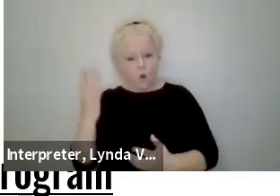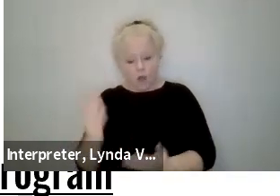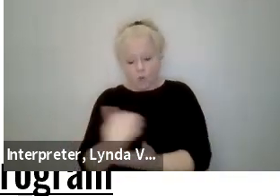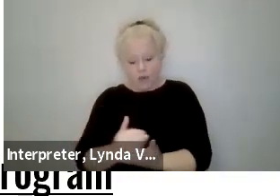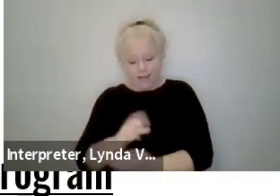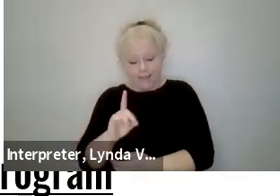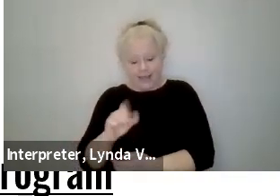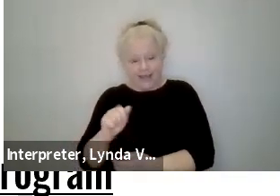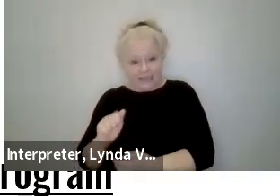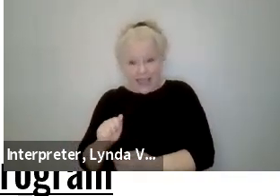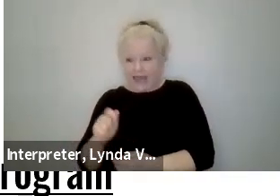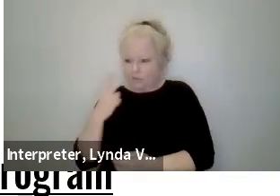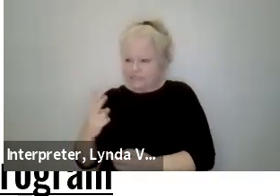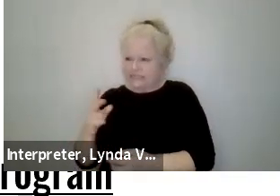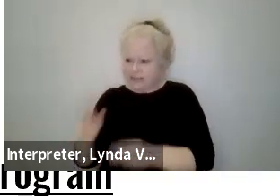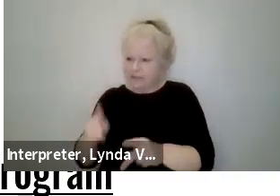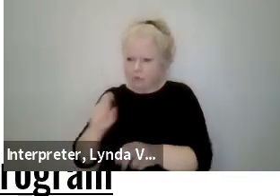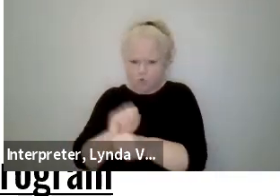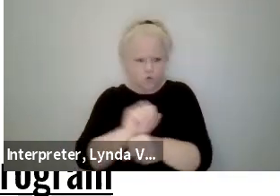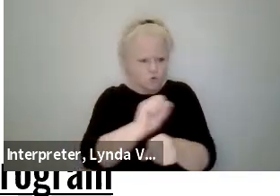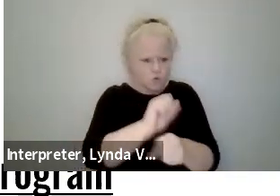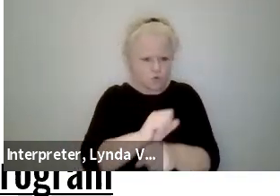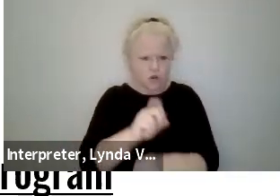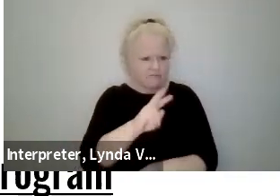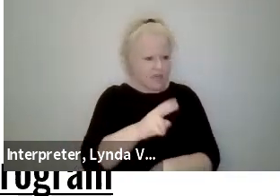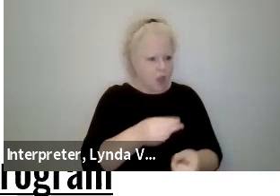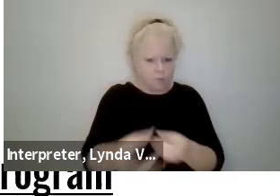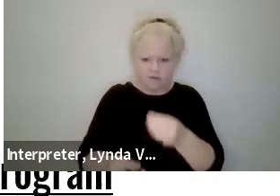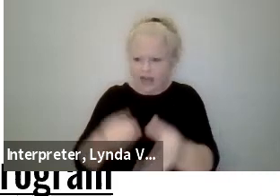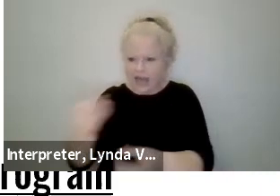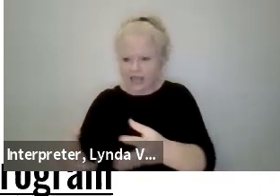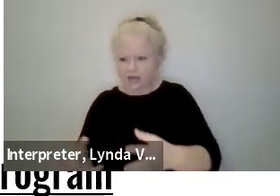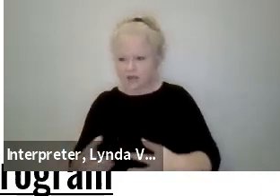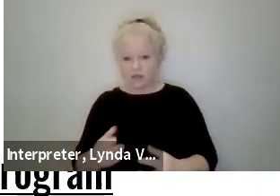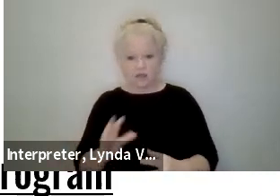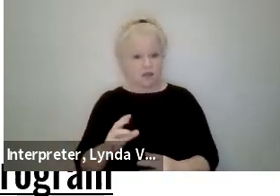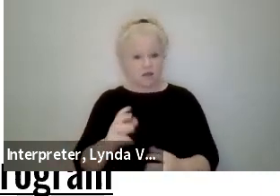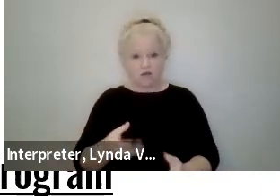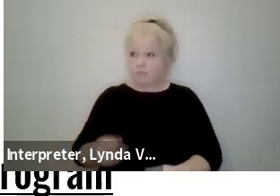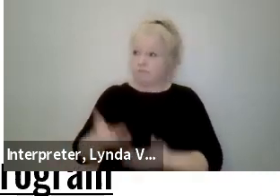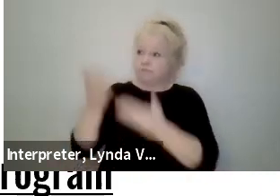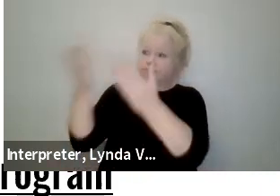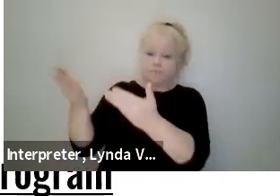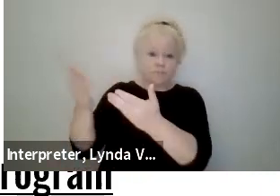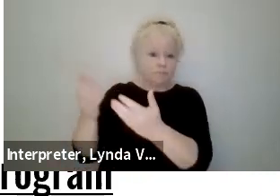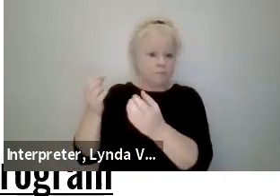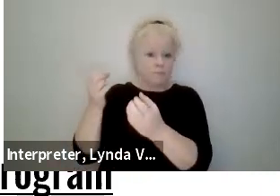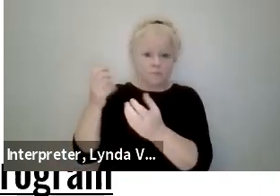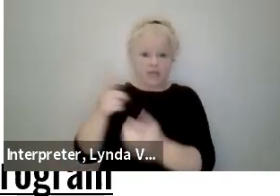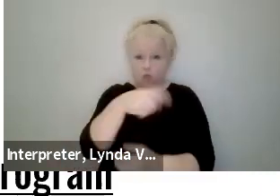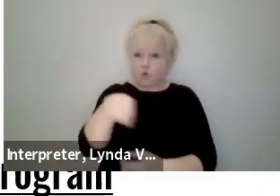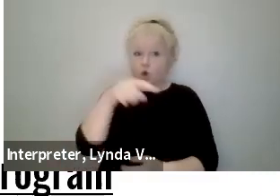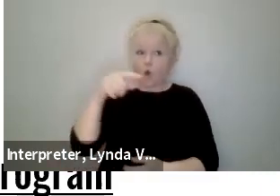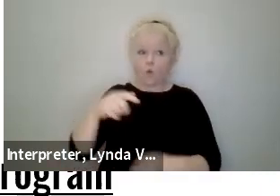number of people getting jobs, the number of vocational services being provided, those all go into, as many people on the call know, it